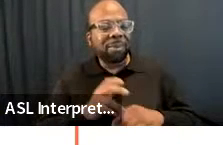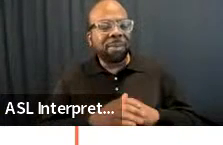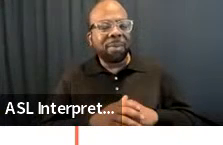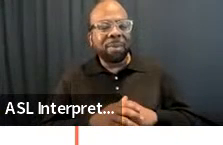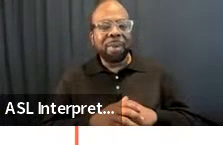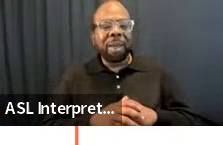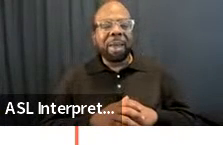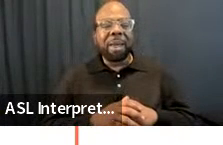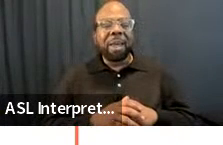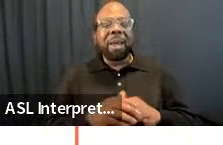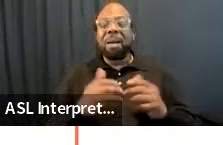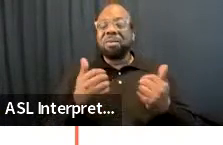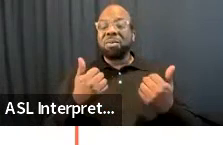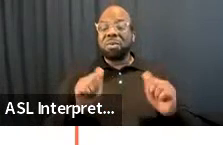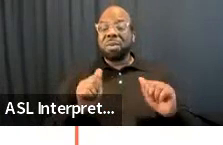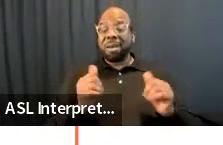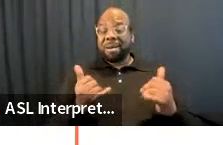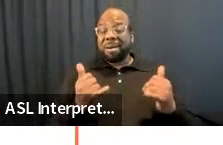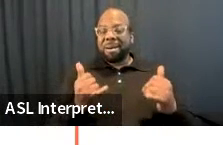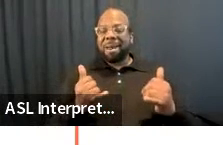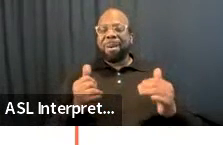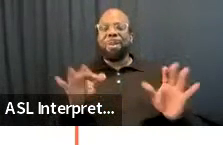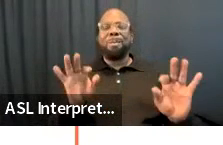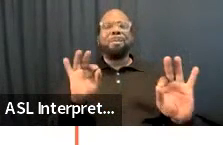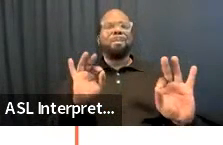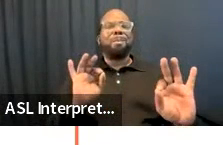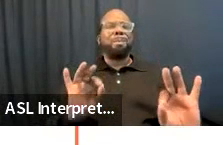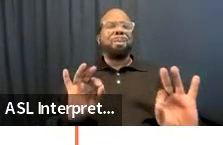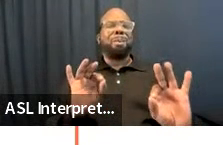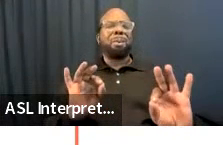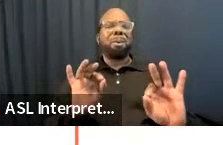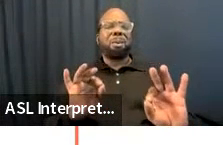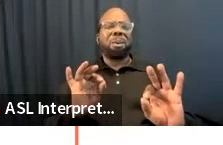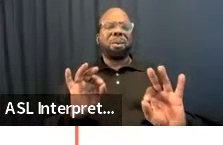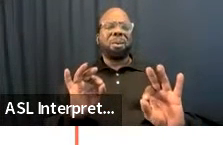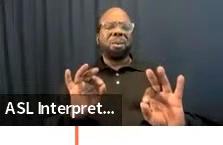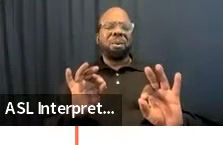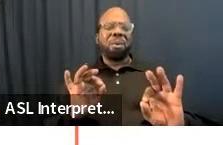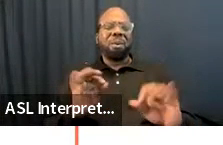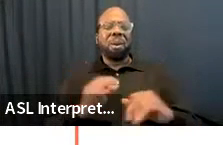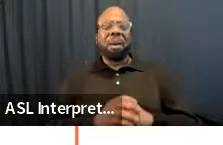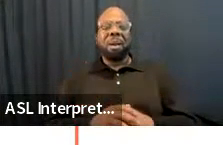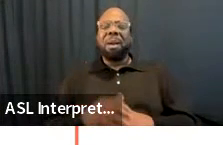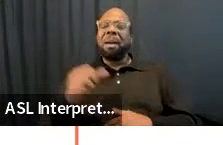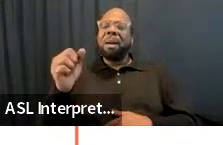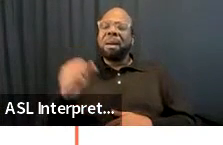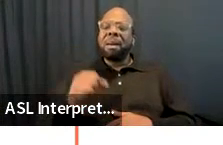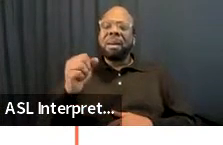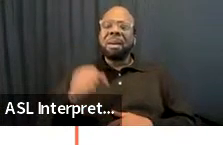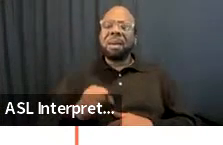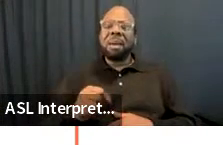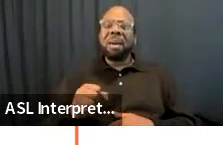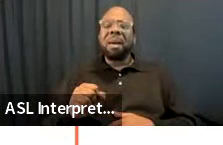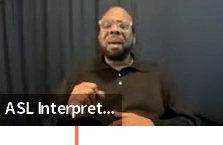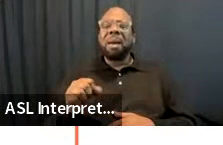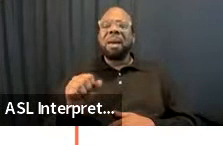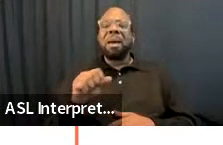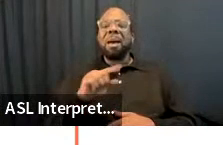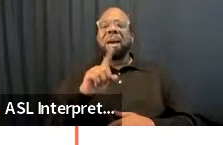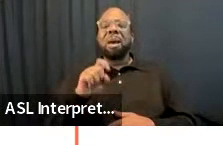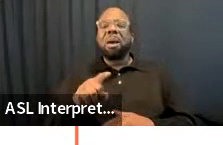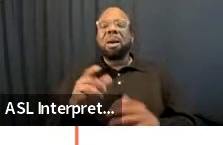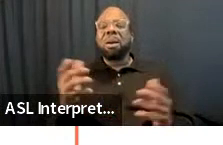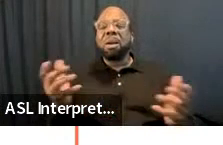How about right now? Perfect. Oh, perfect. Yeah, I think my question is like, there is